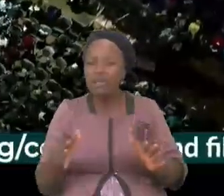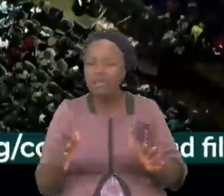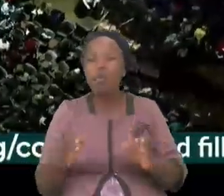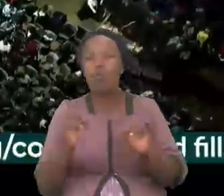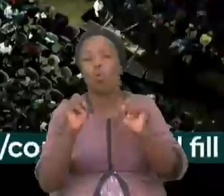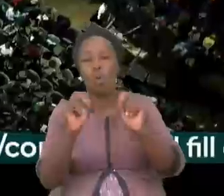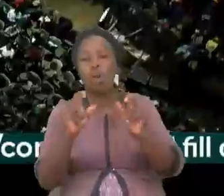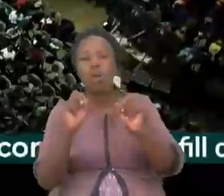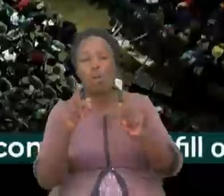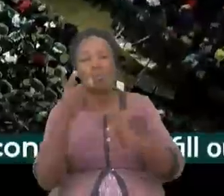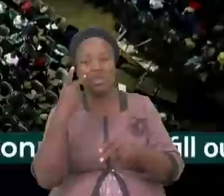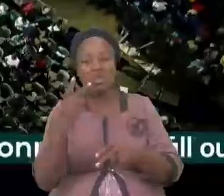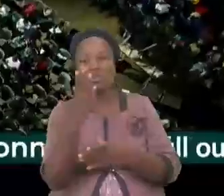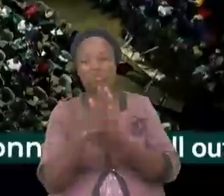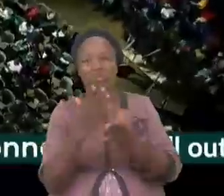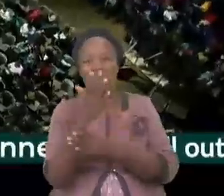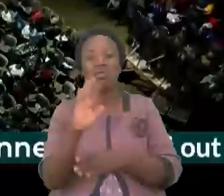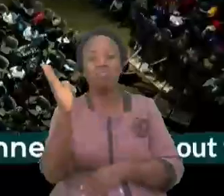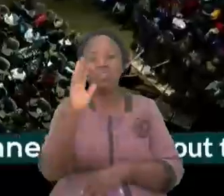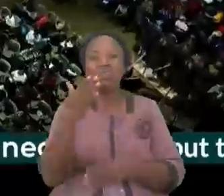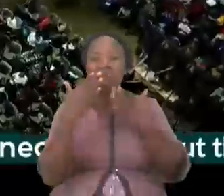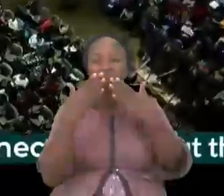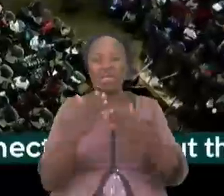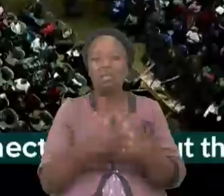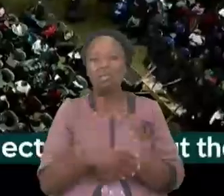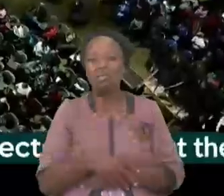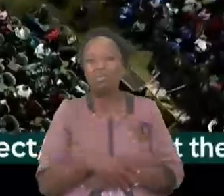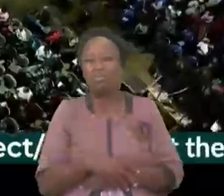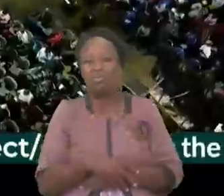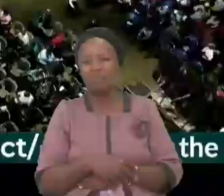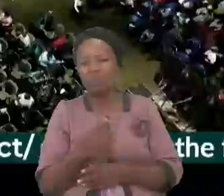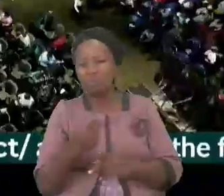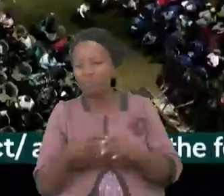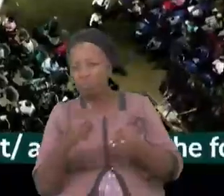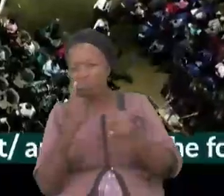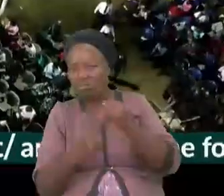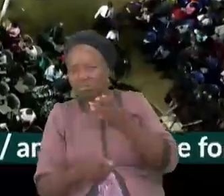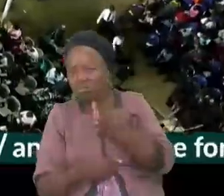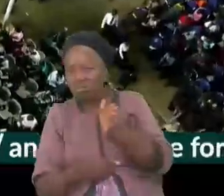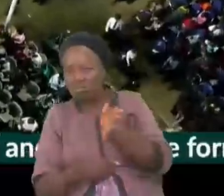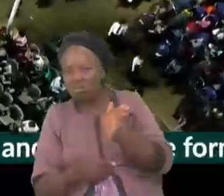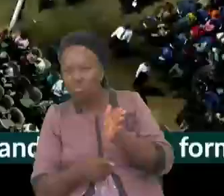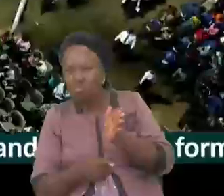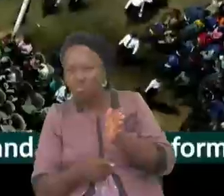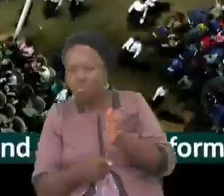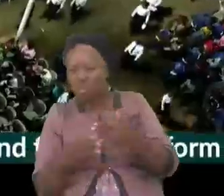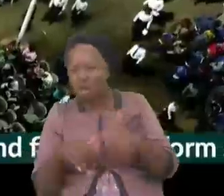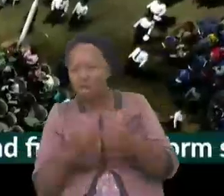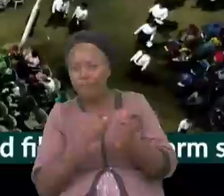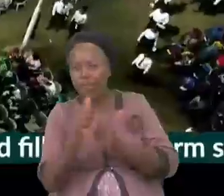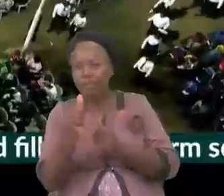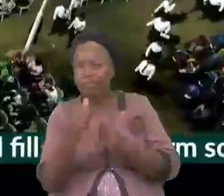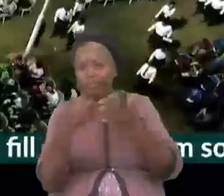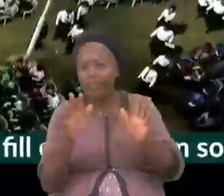Let's see from the far end of the middle area towards the campus hall. Have we finished middle area towards